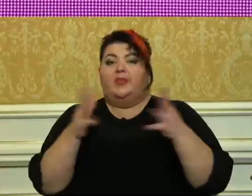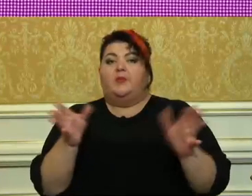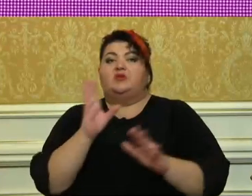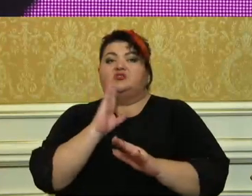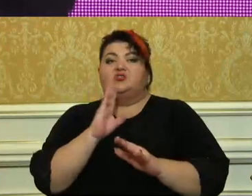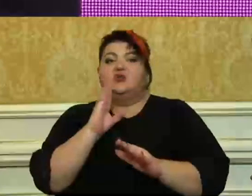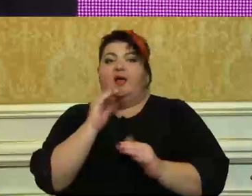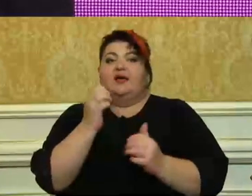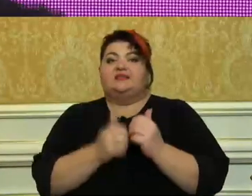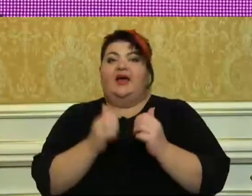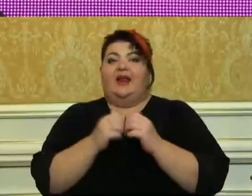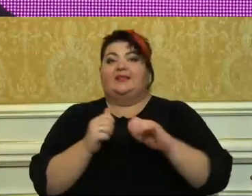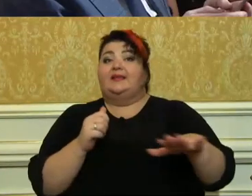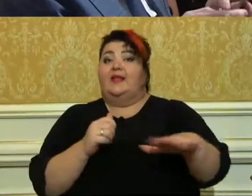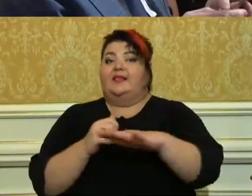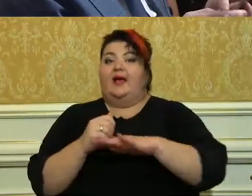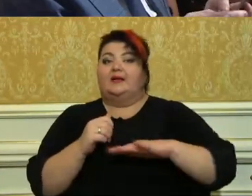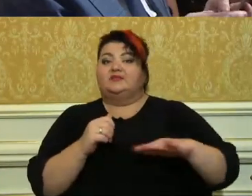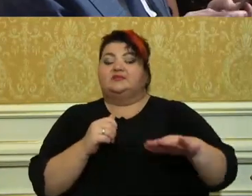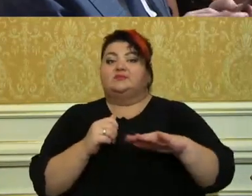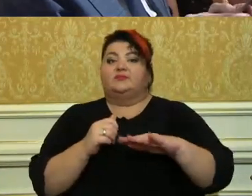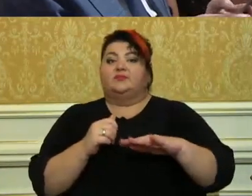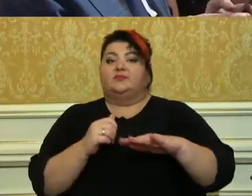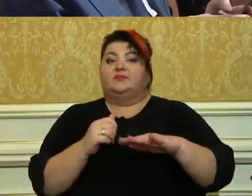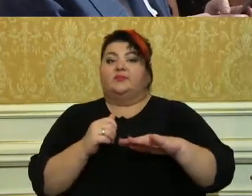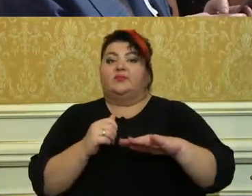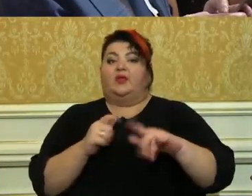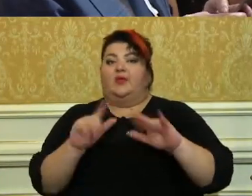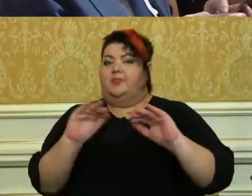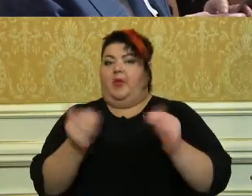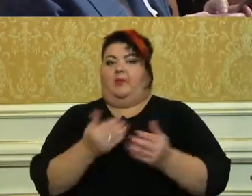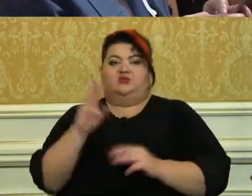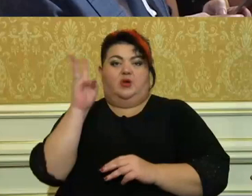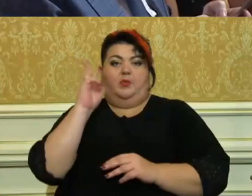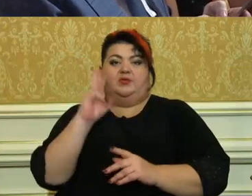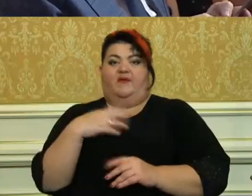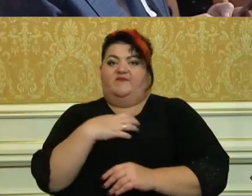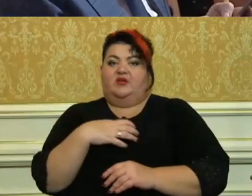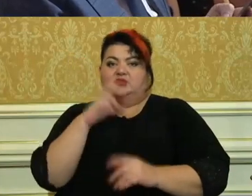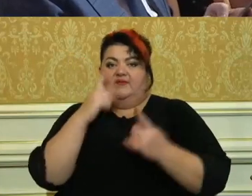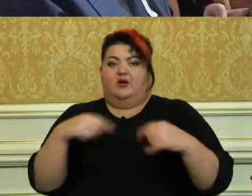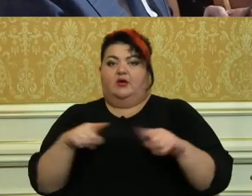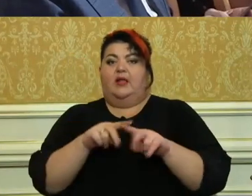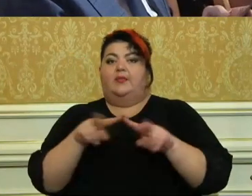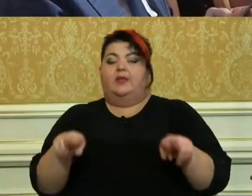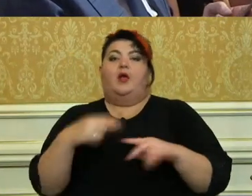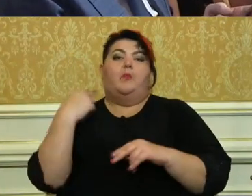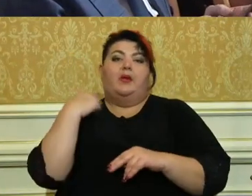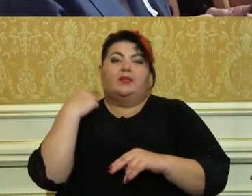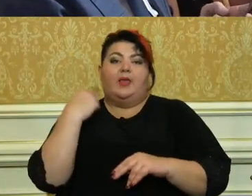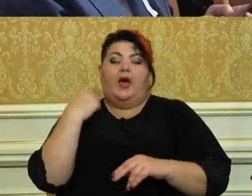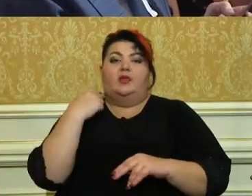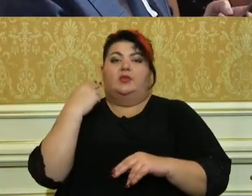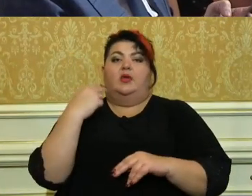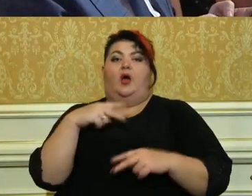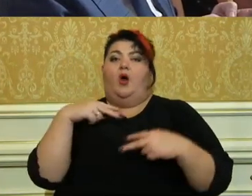that most of the women are taking the medium management. We have only a few women who are ambassadors to very